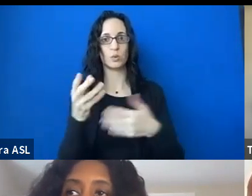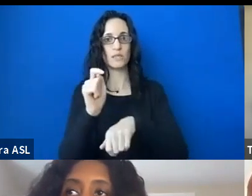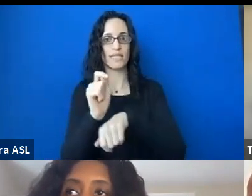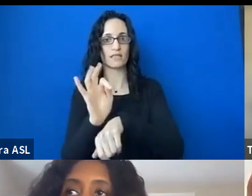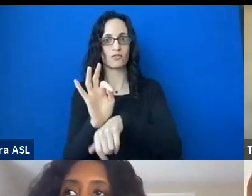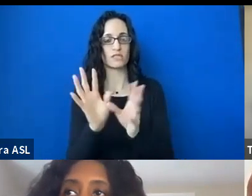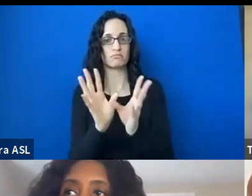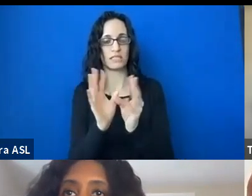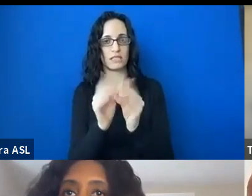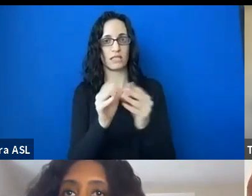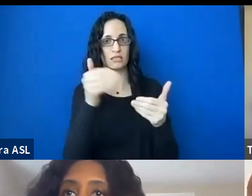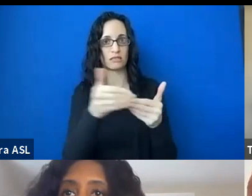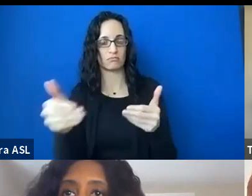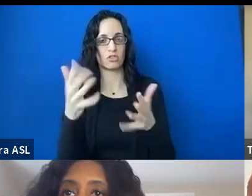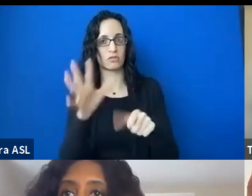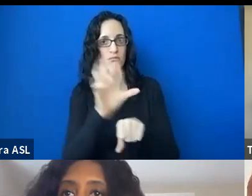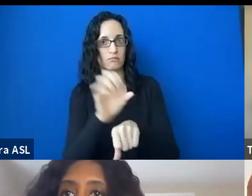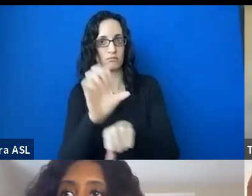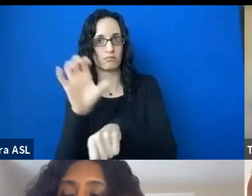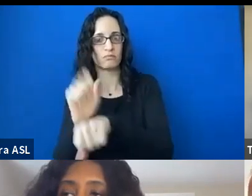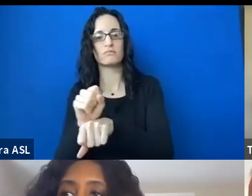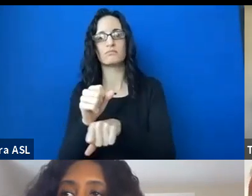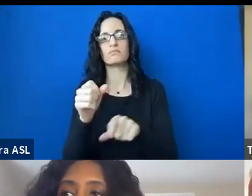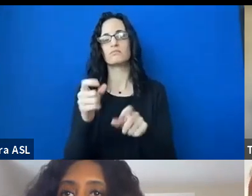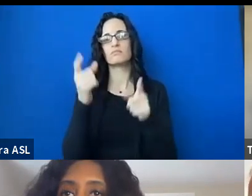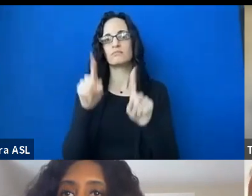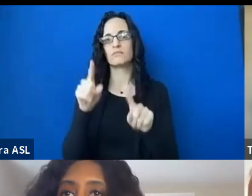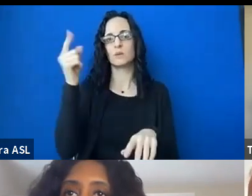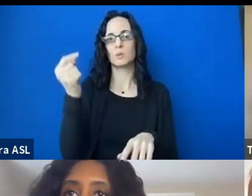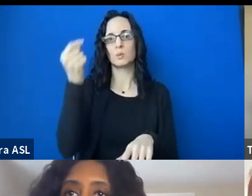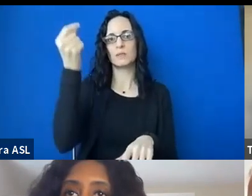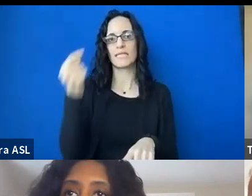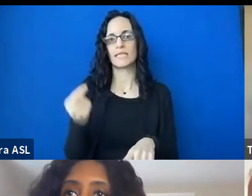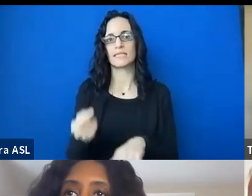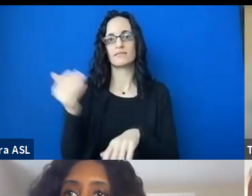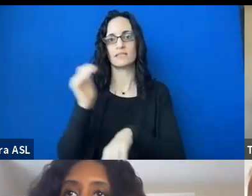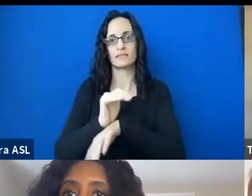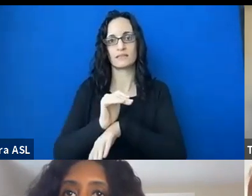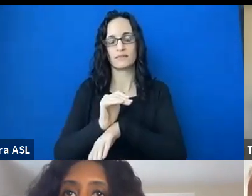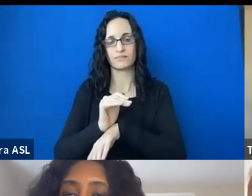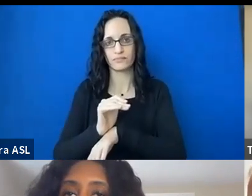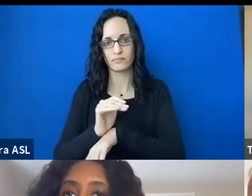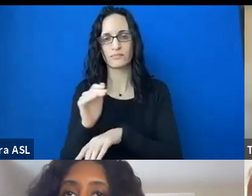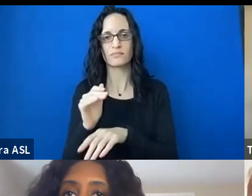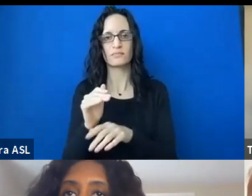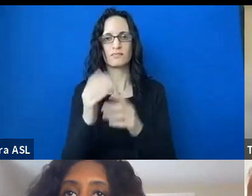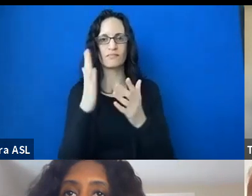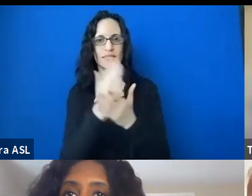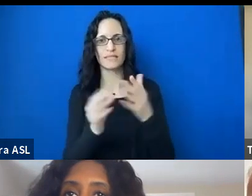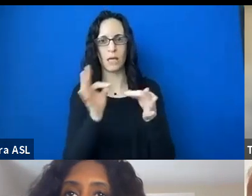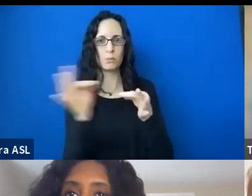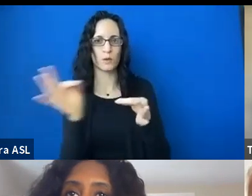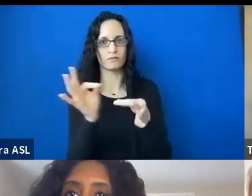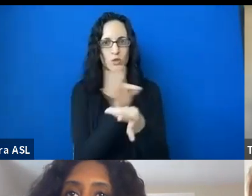meetings. They take place on Tuesday evenings, with some exceptions, so please check the